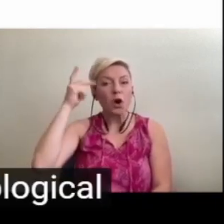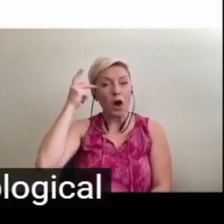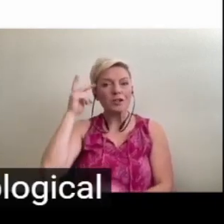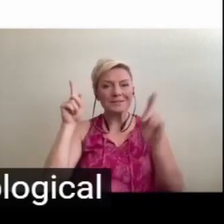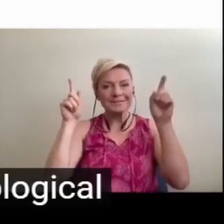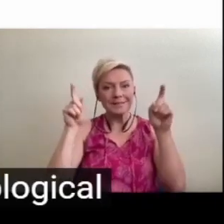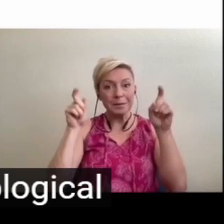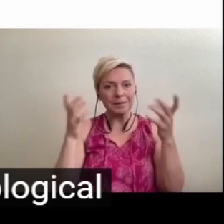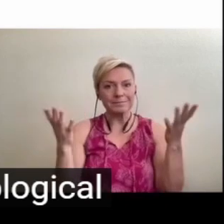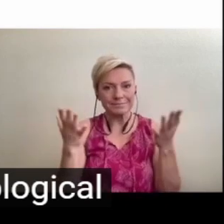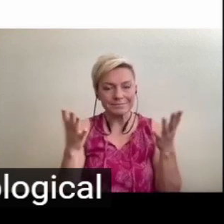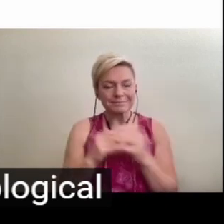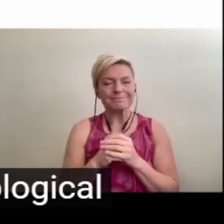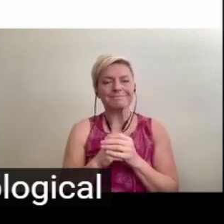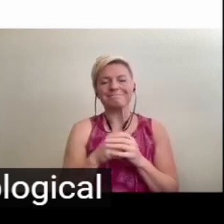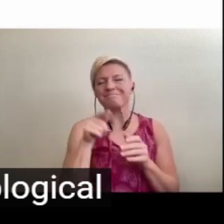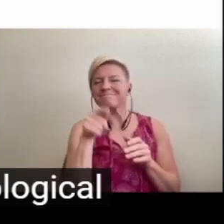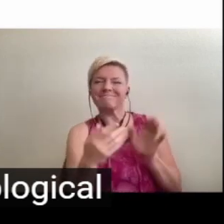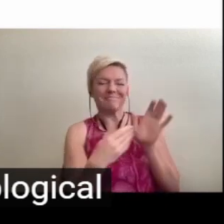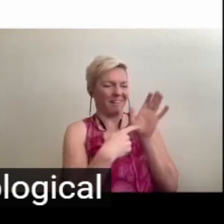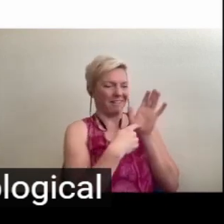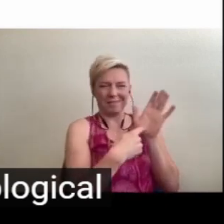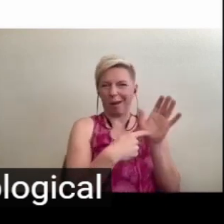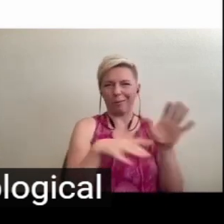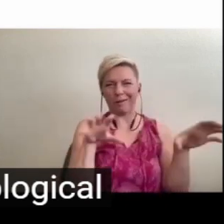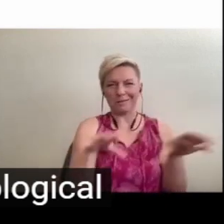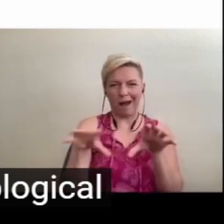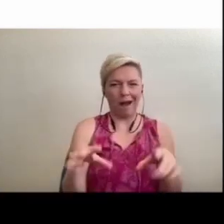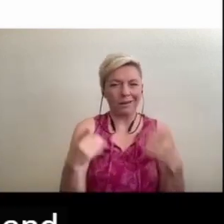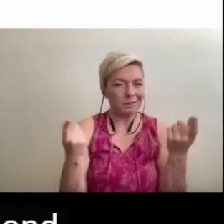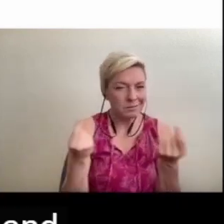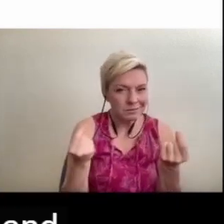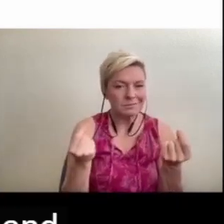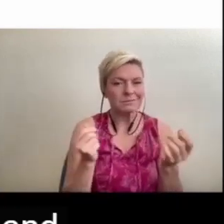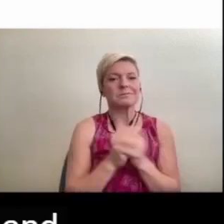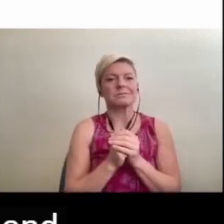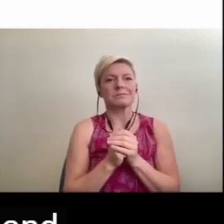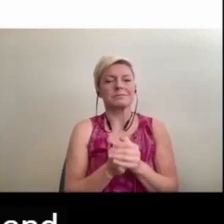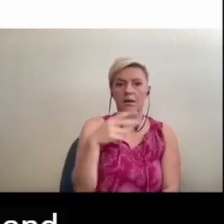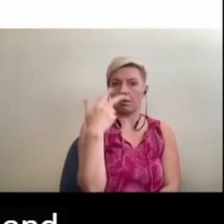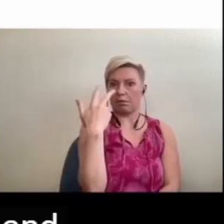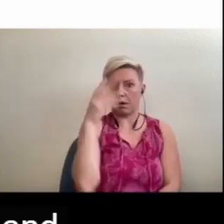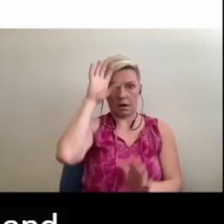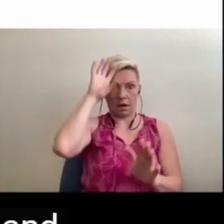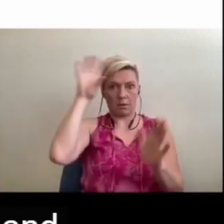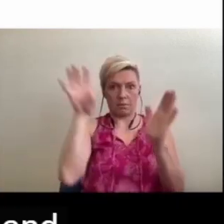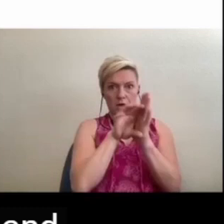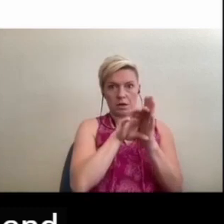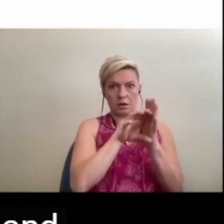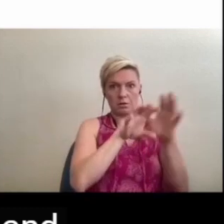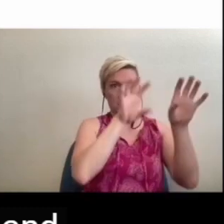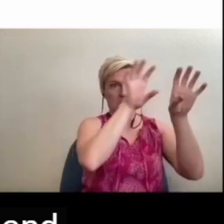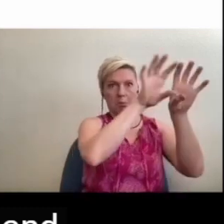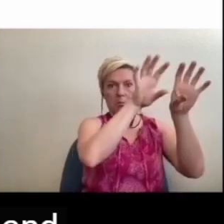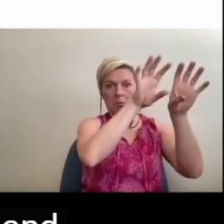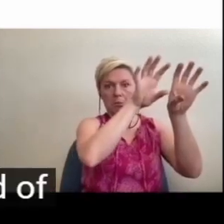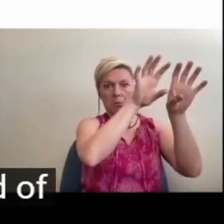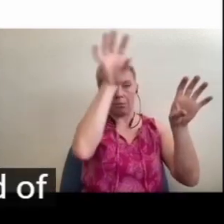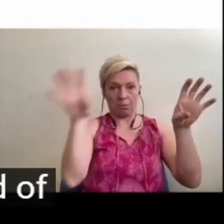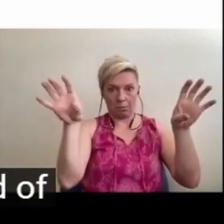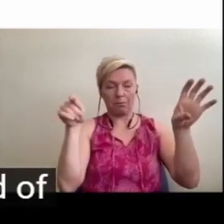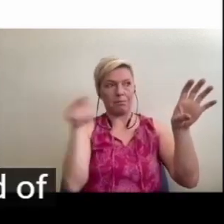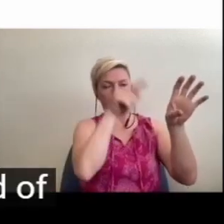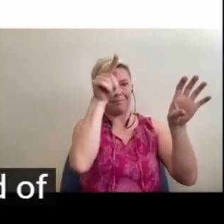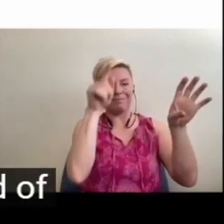Here is a task example from the phonological awareness test. Participants see a triad of pictures and